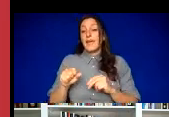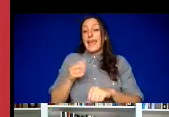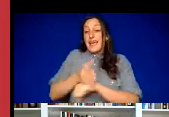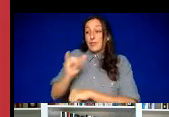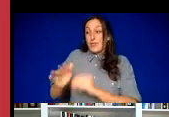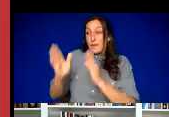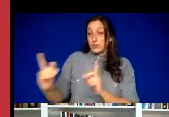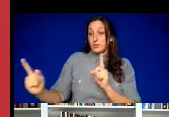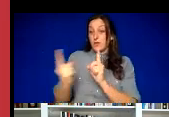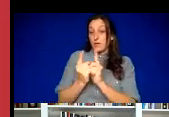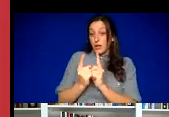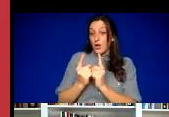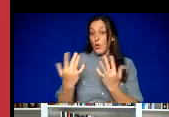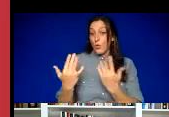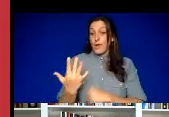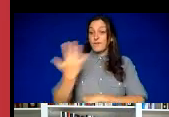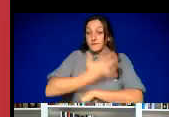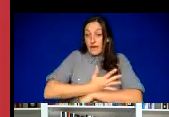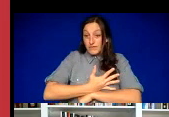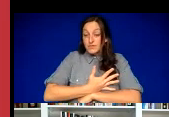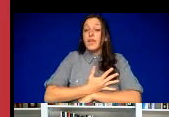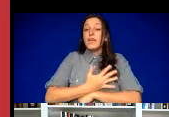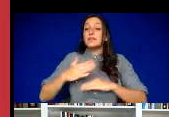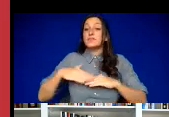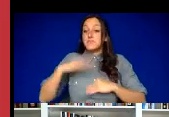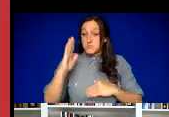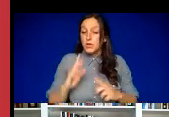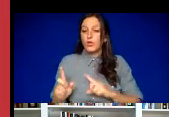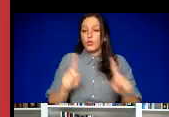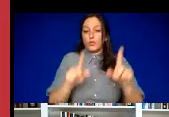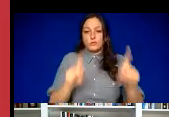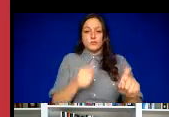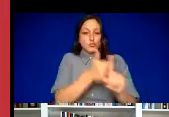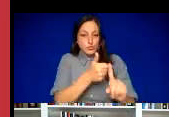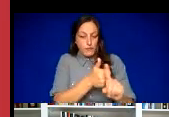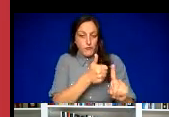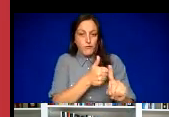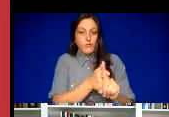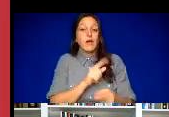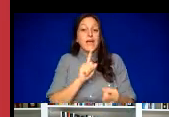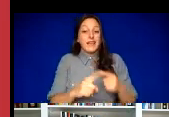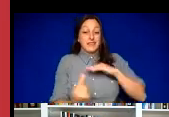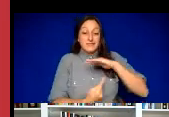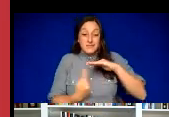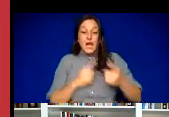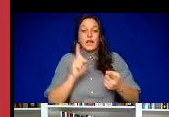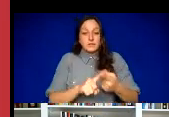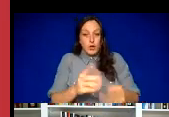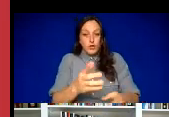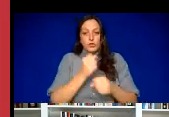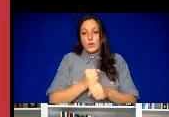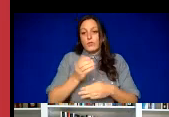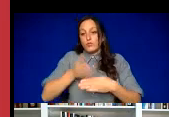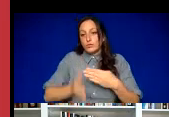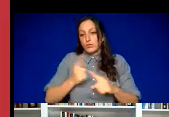yourself tested and then continue to quarantine yourself until you receive the results of this. These simple